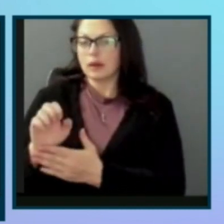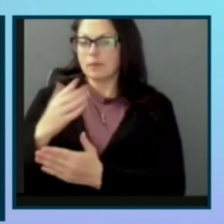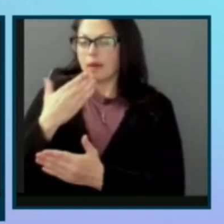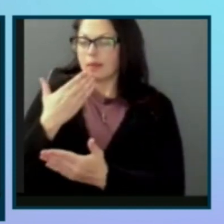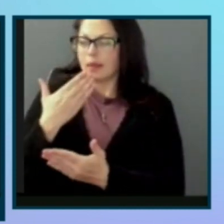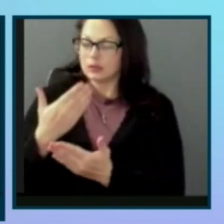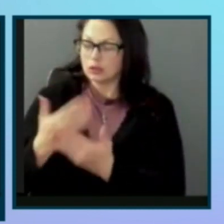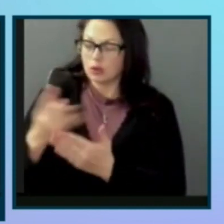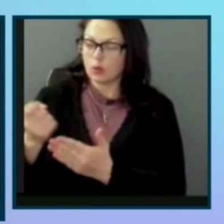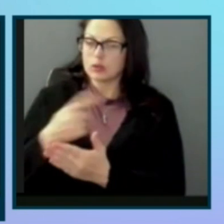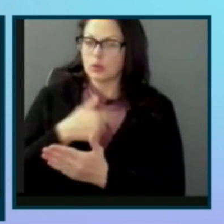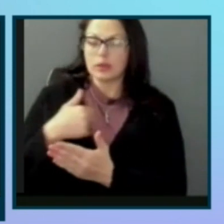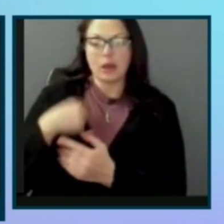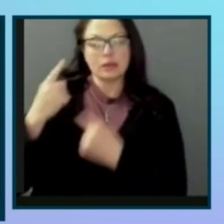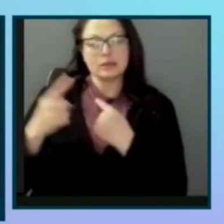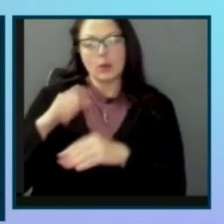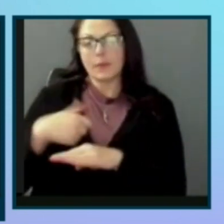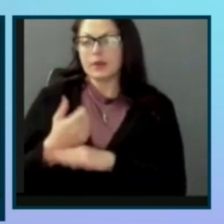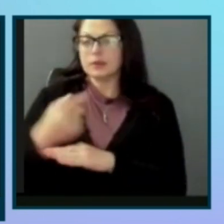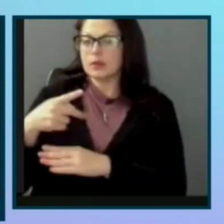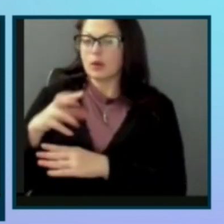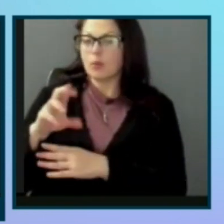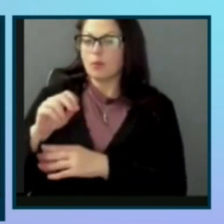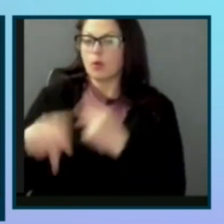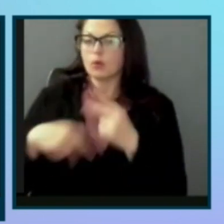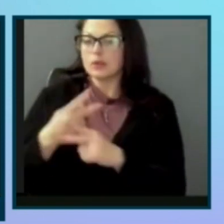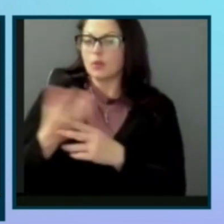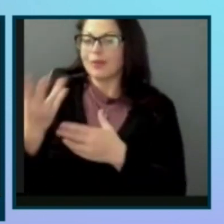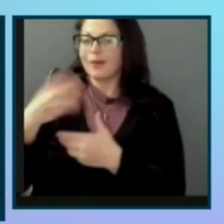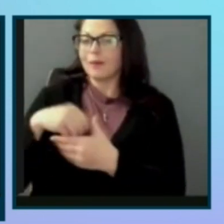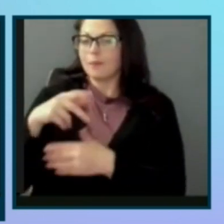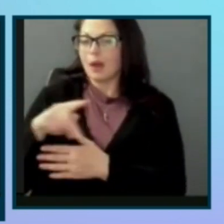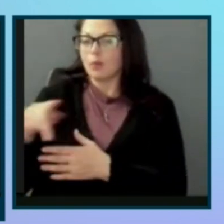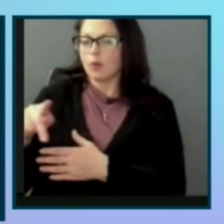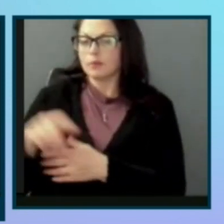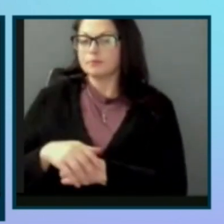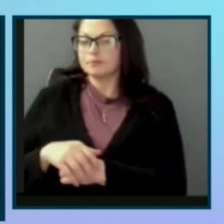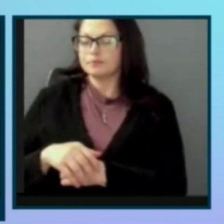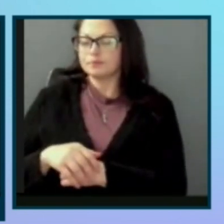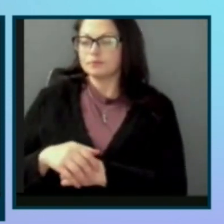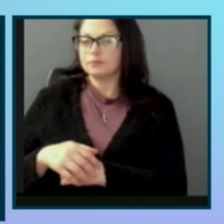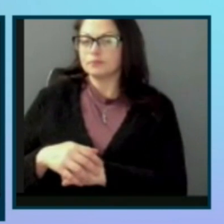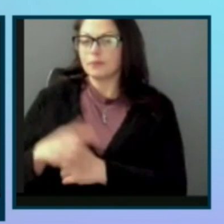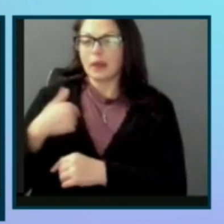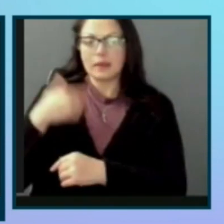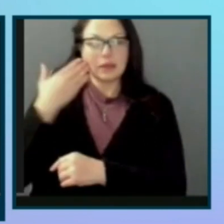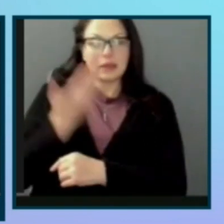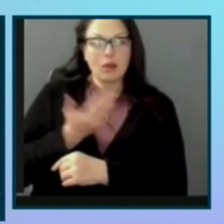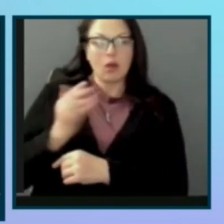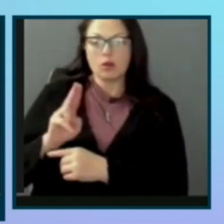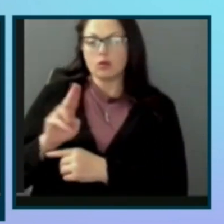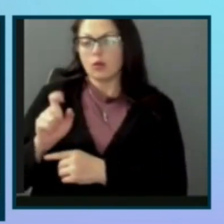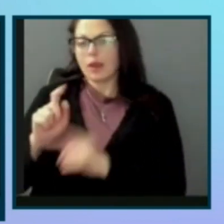consider building the prototype in PowerPoint. I think our UX team often uses